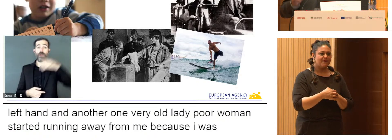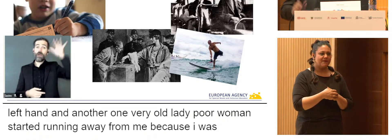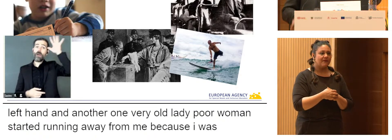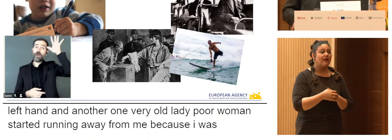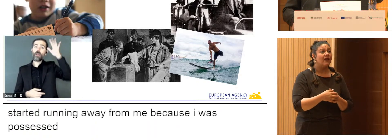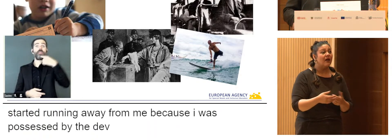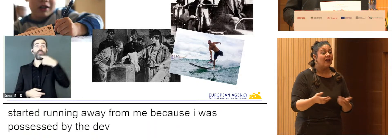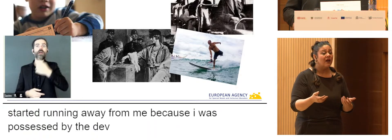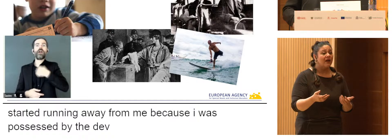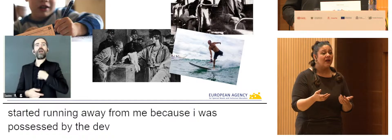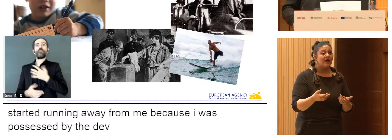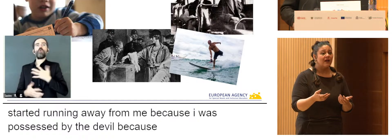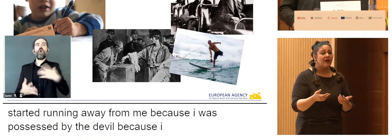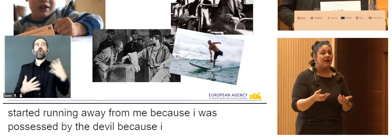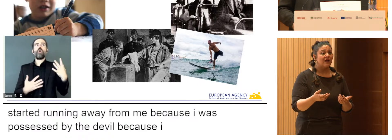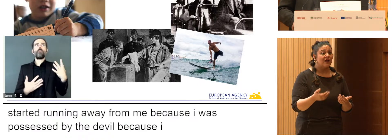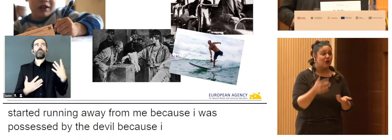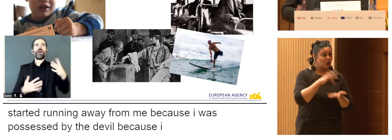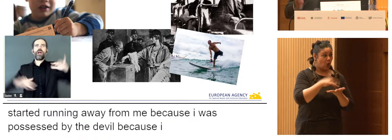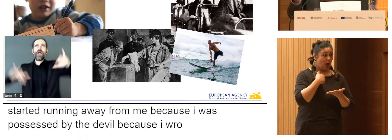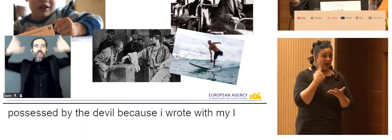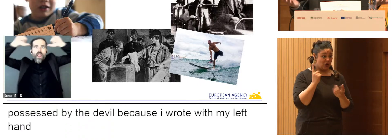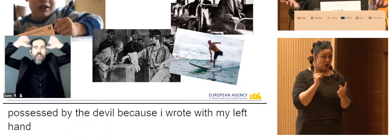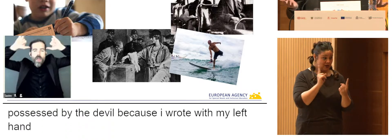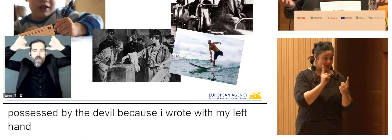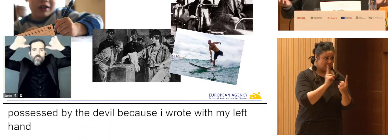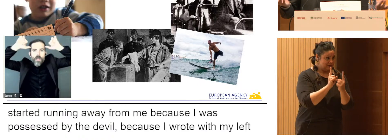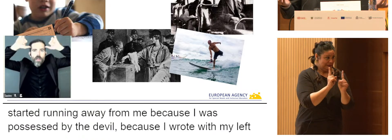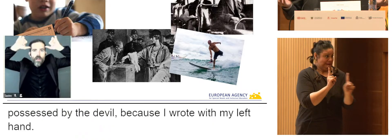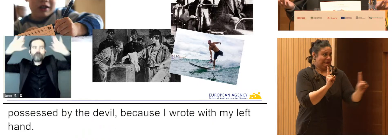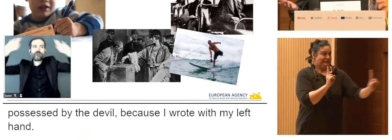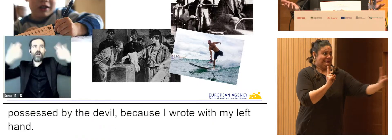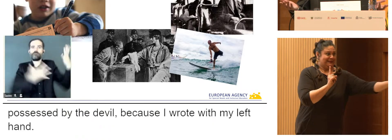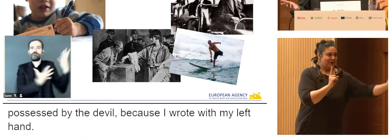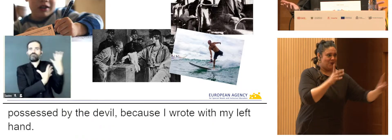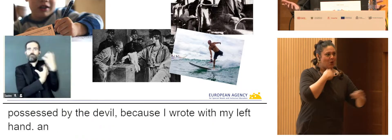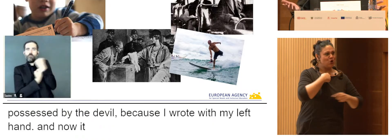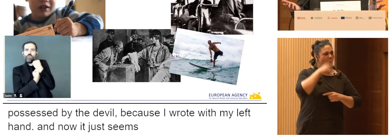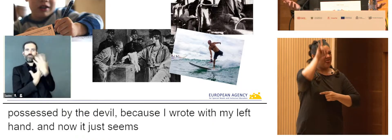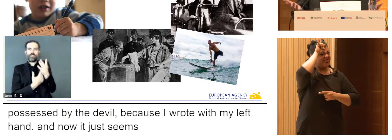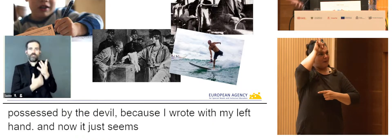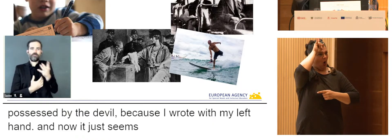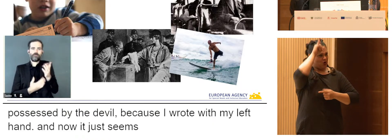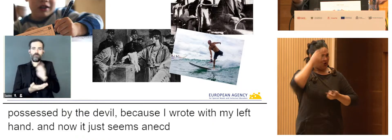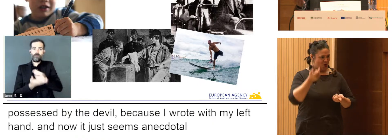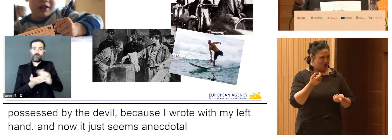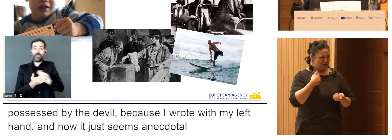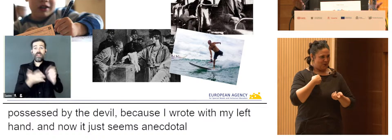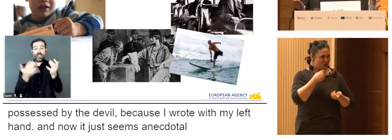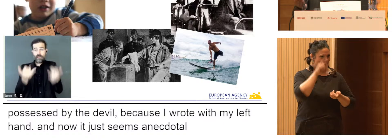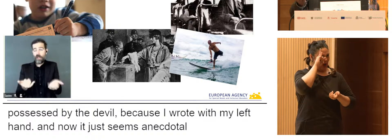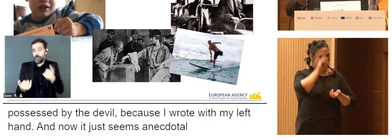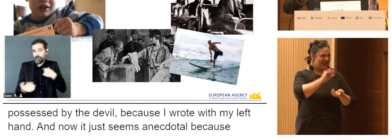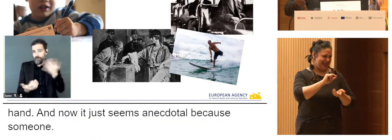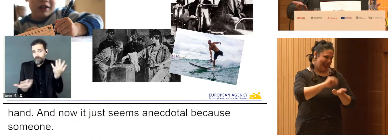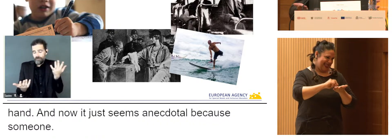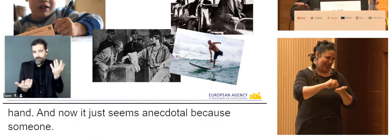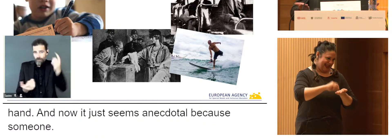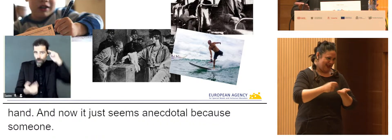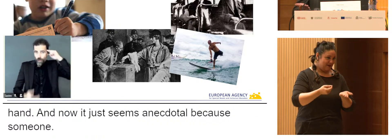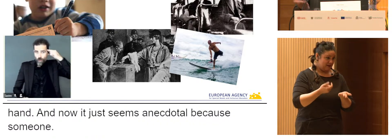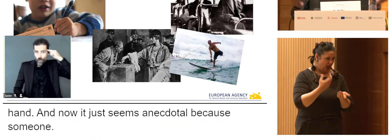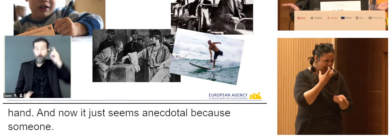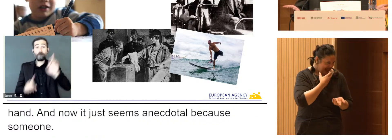devil, because I wrote with my left hand. And now it just seems anecdotal, because someone sometimes